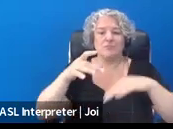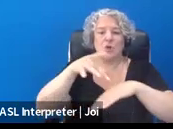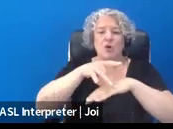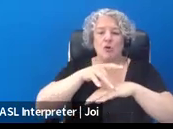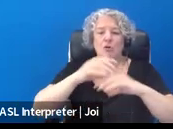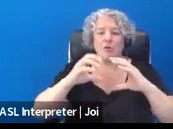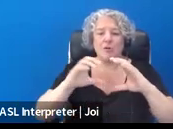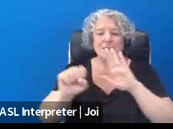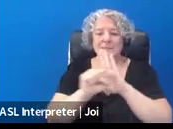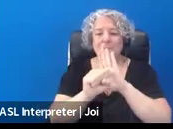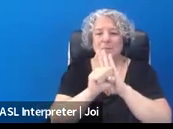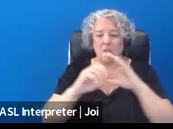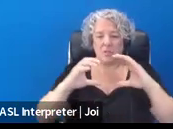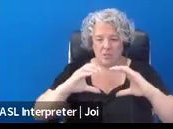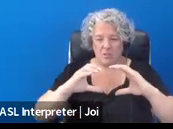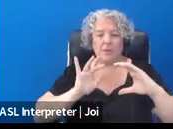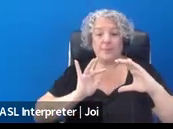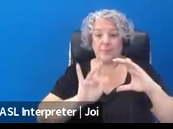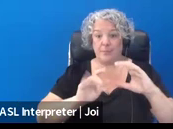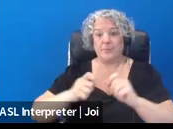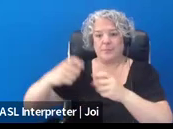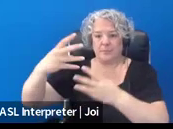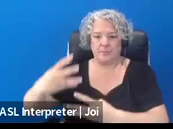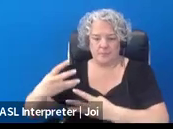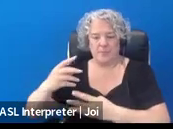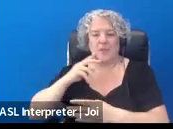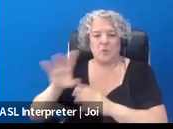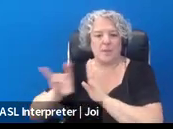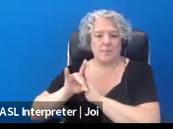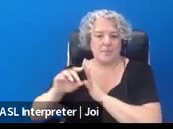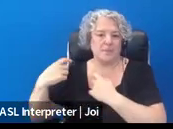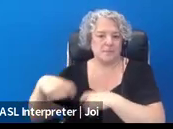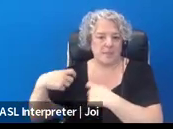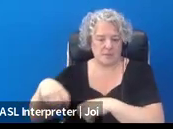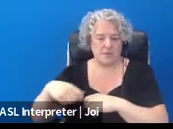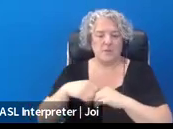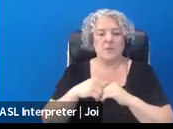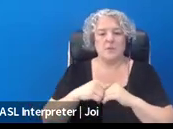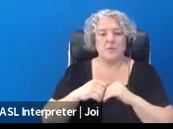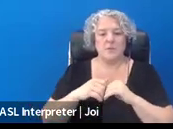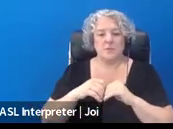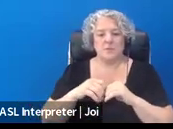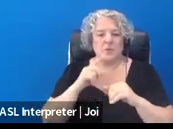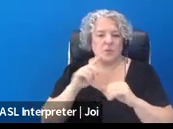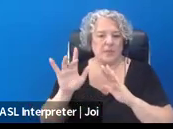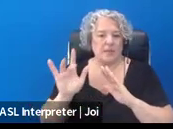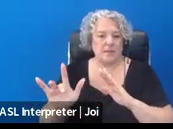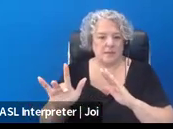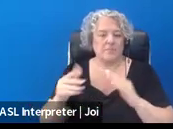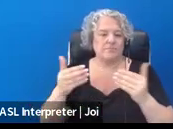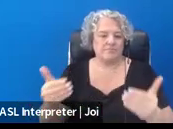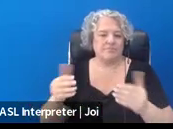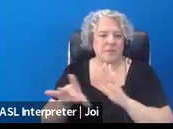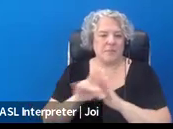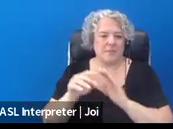you're here through a computer. There will be a little globe at the bottom center of your Zoom screen that says interpretation. You'll be able to click that and then